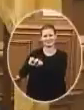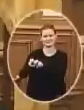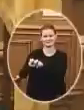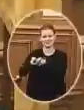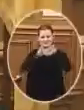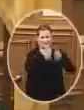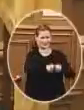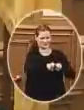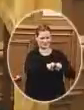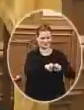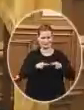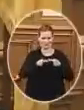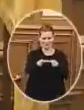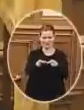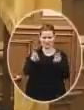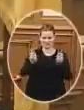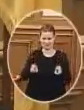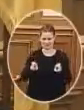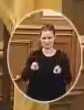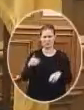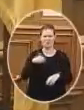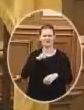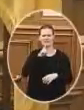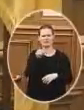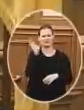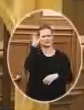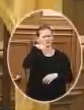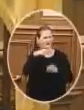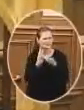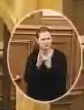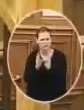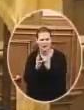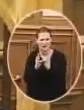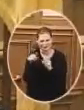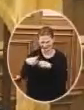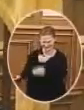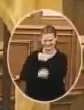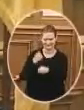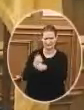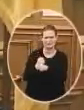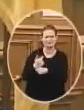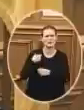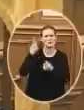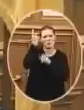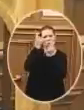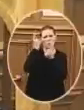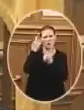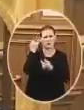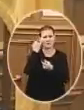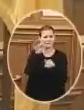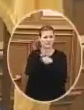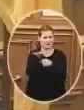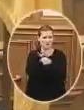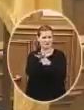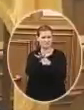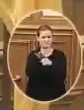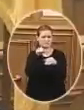thing is that if there's weather, we've had strange weather, and I'm just wondering, will there be enough accommodations for